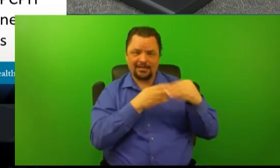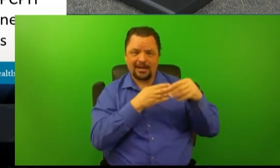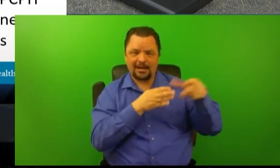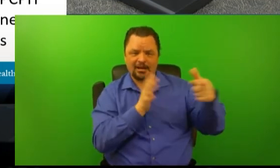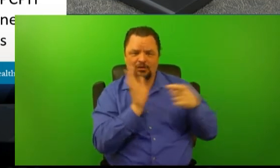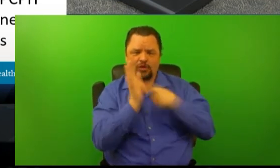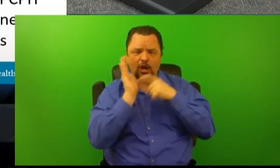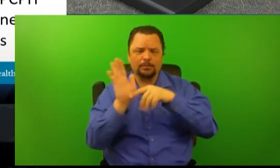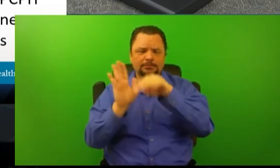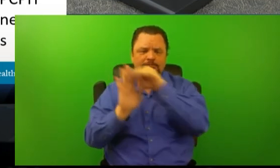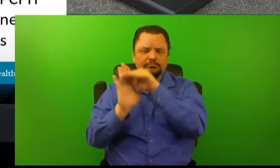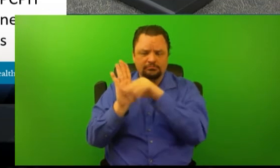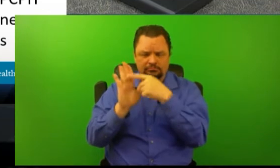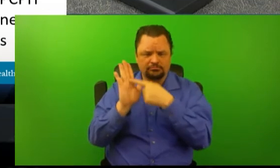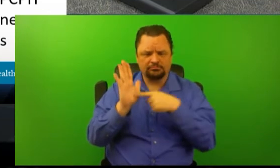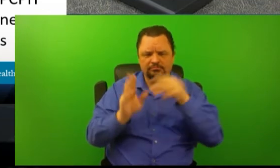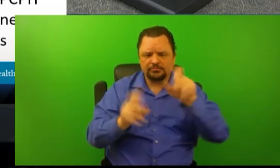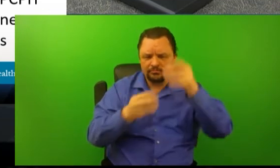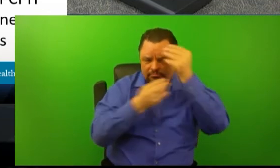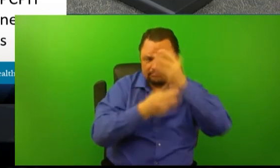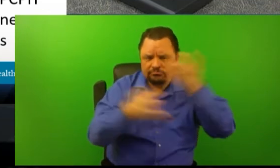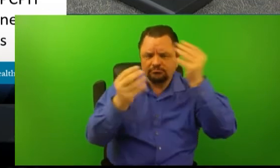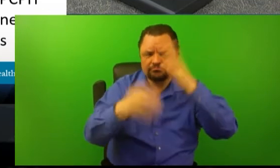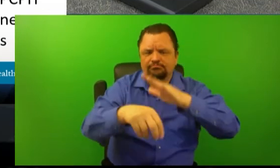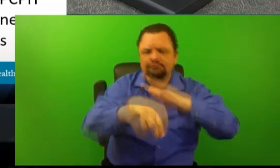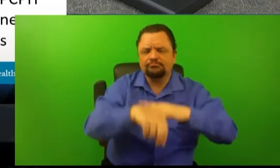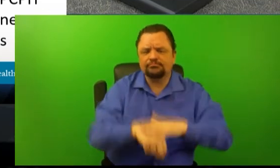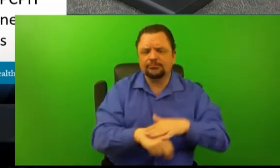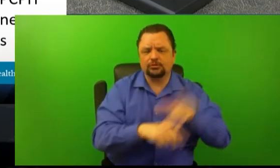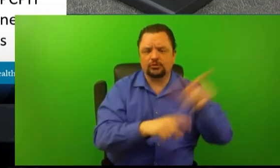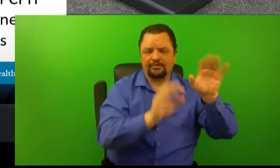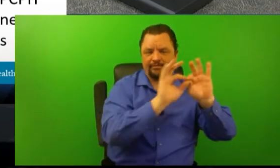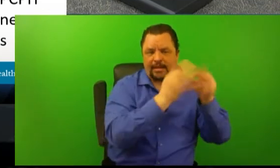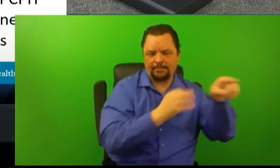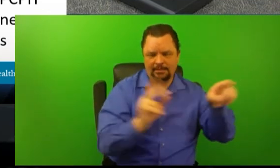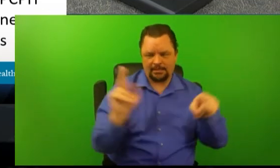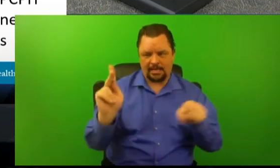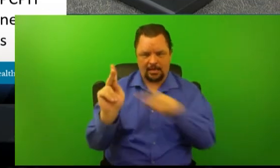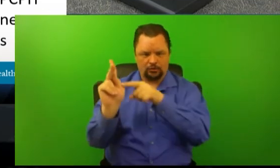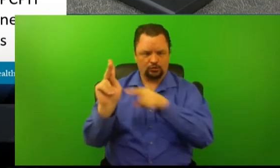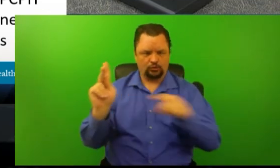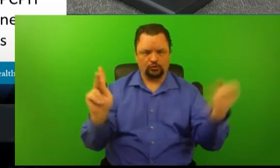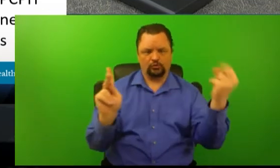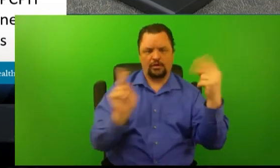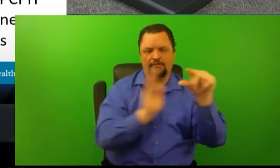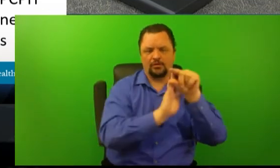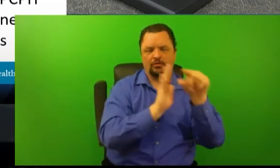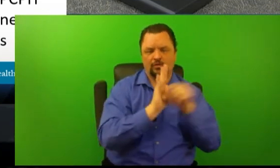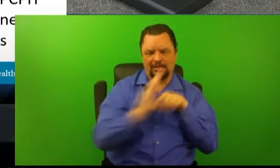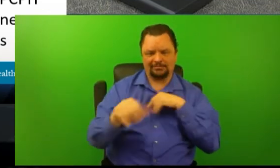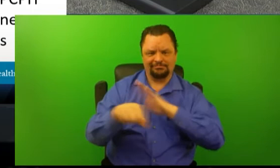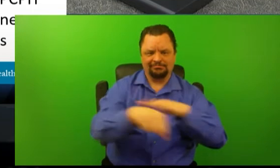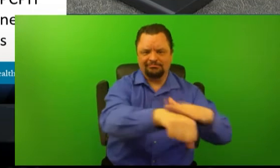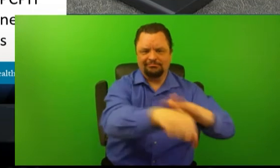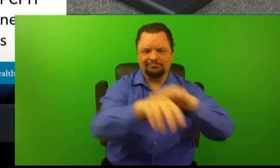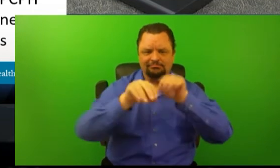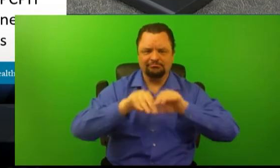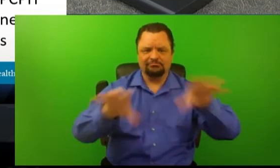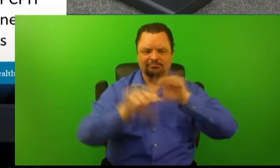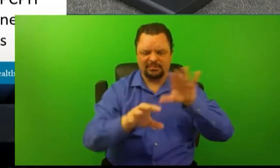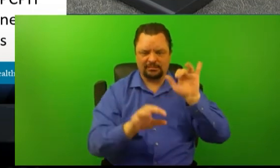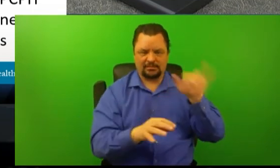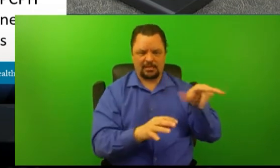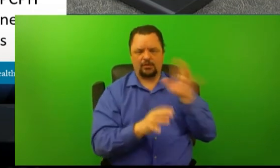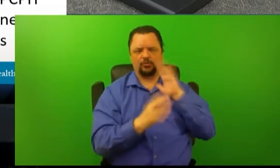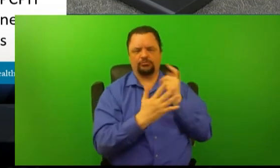through 12 settings. That is going to go away for individual cases. It is still going to be a recommendation as a best